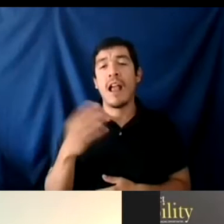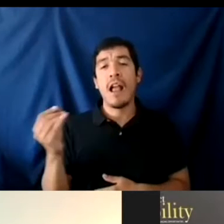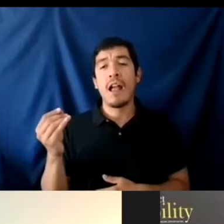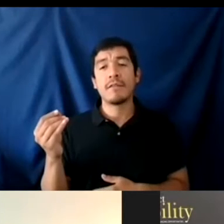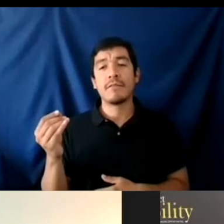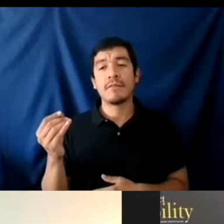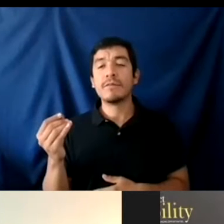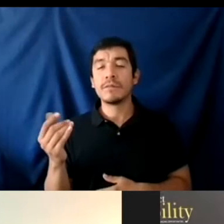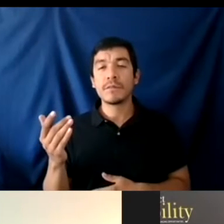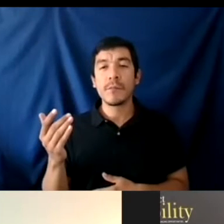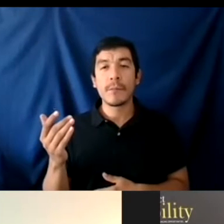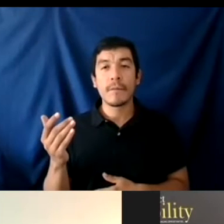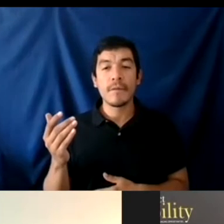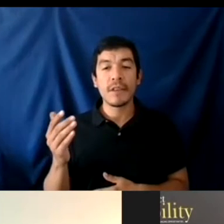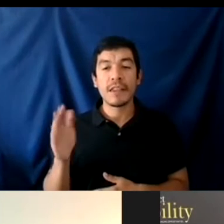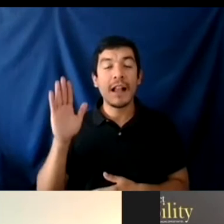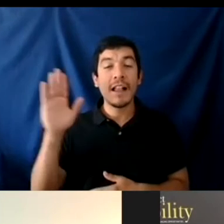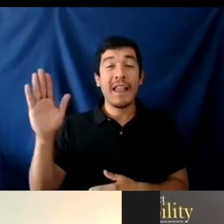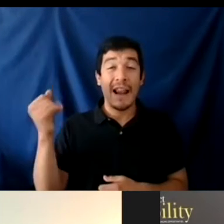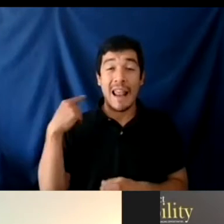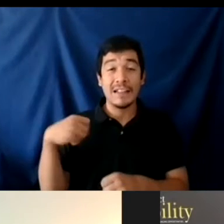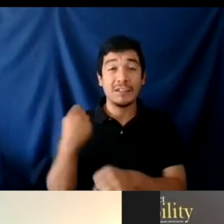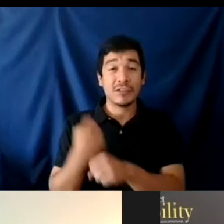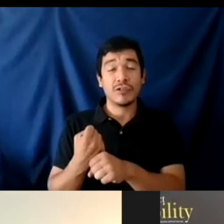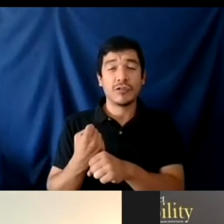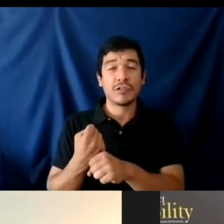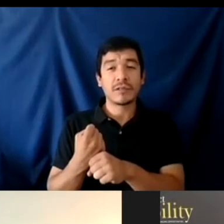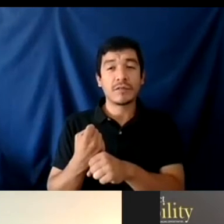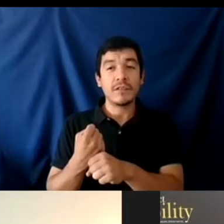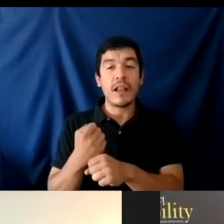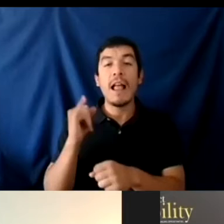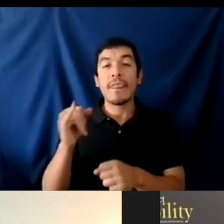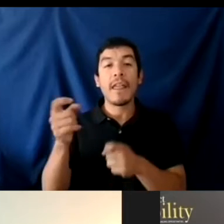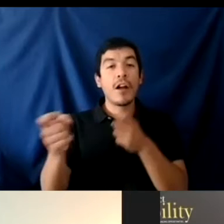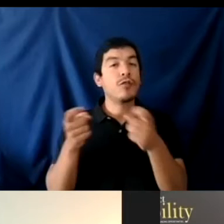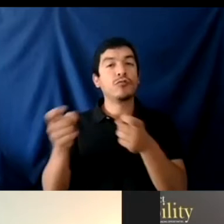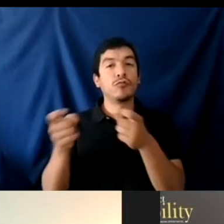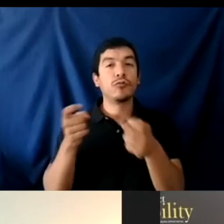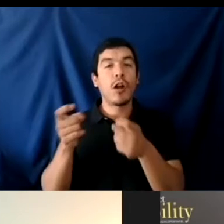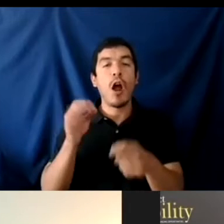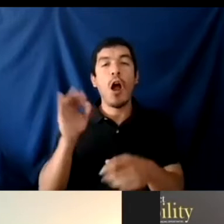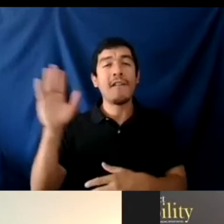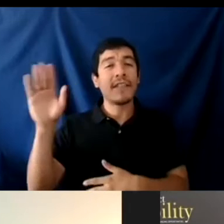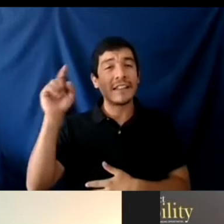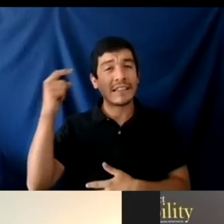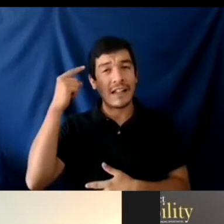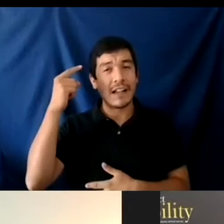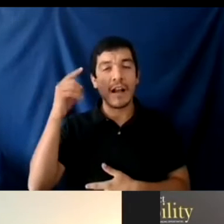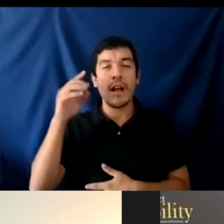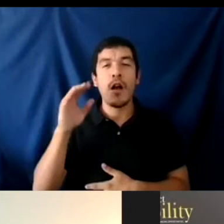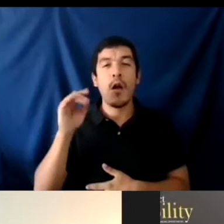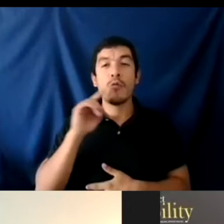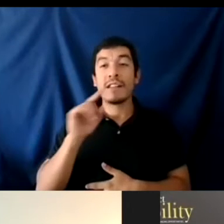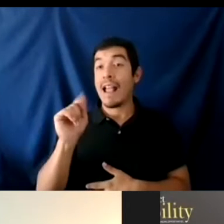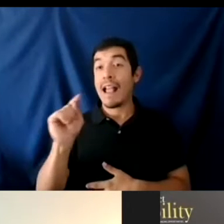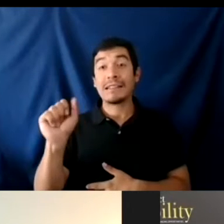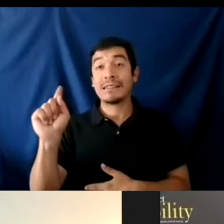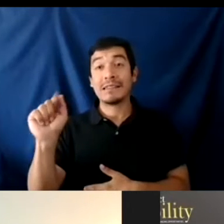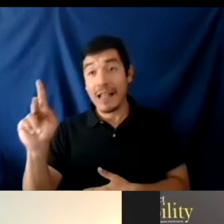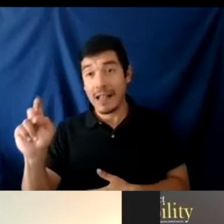And last year, the control of the Senate was, at stake.